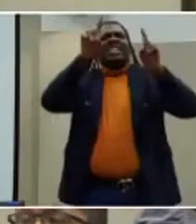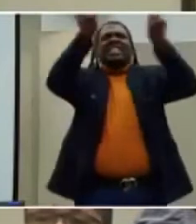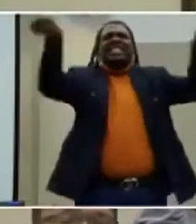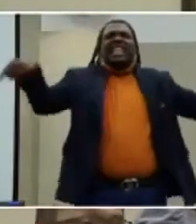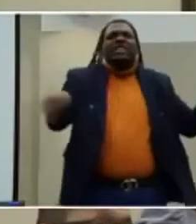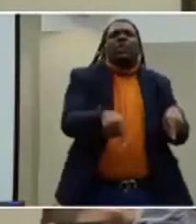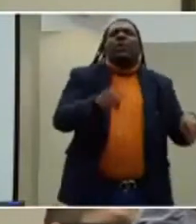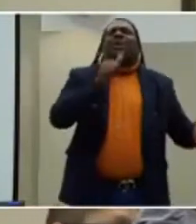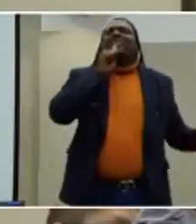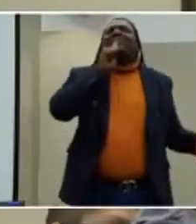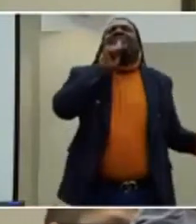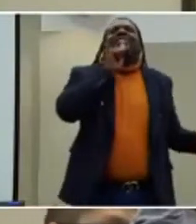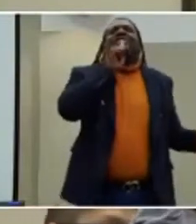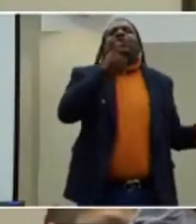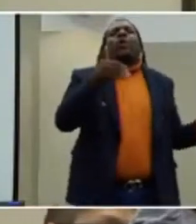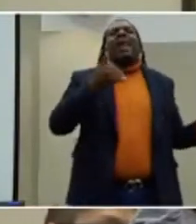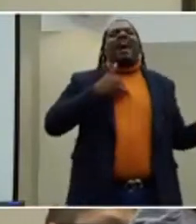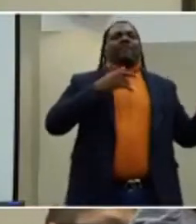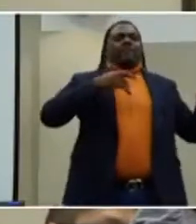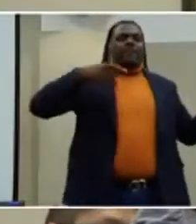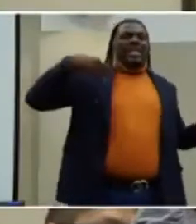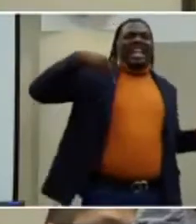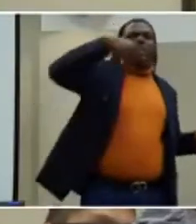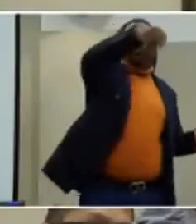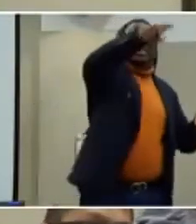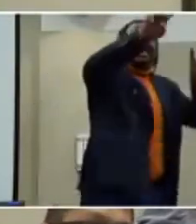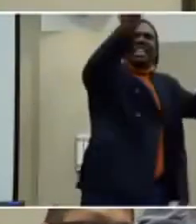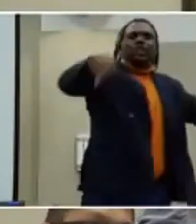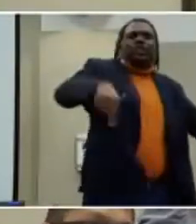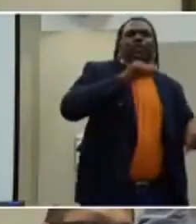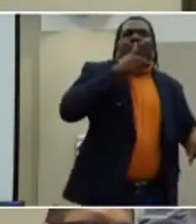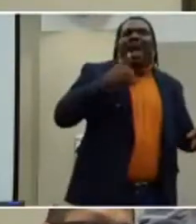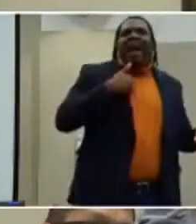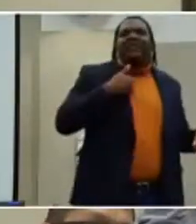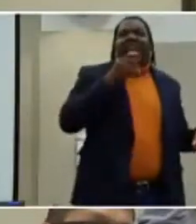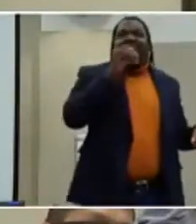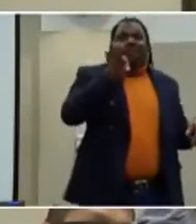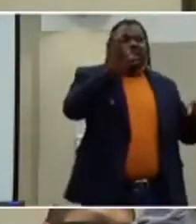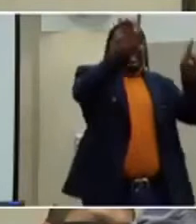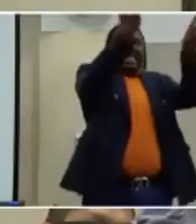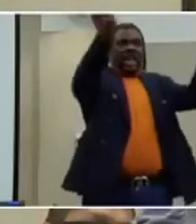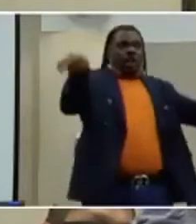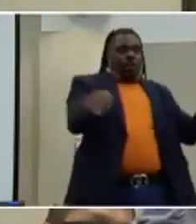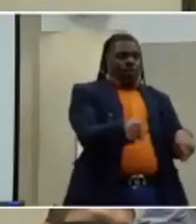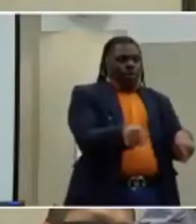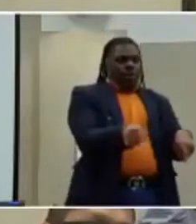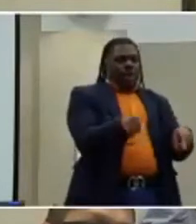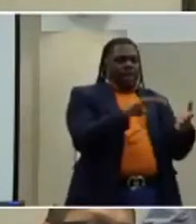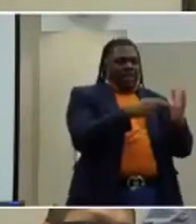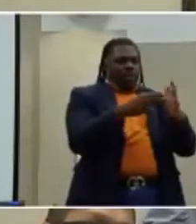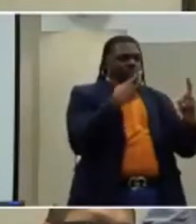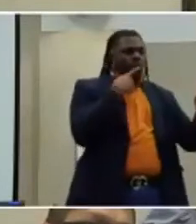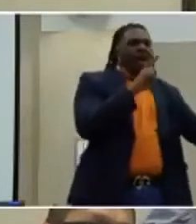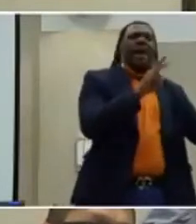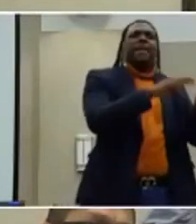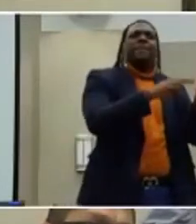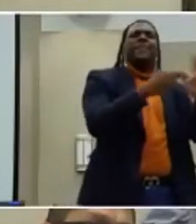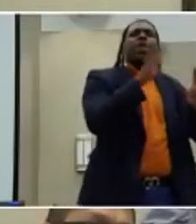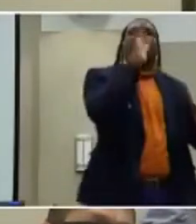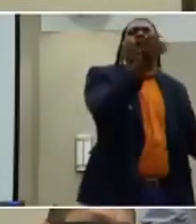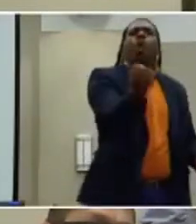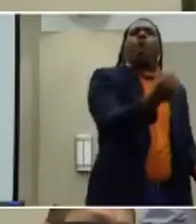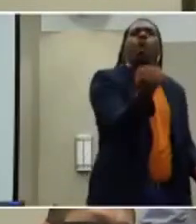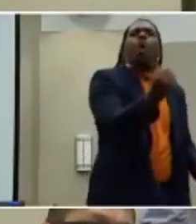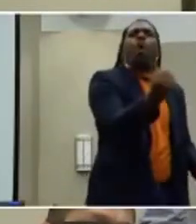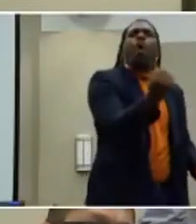signals, do not have pedestrian signals. And if a signal is actuated, it means that it will hold the signal green